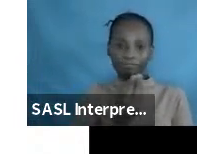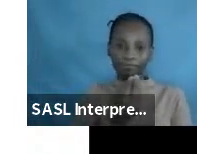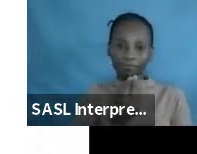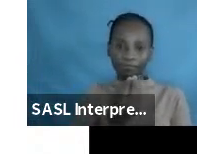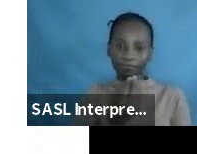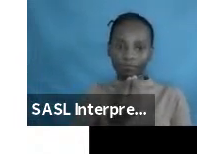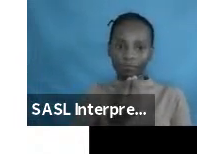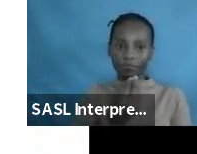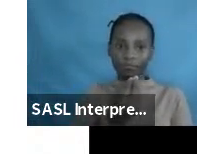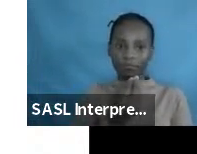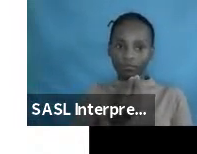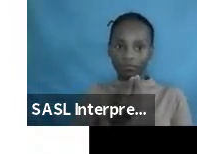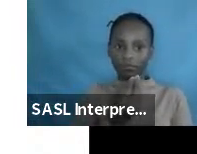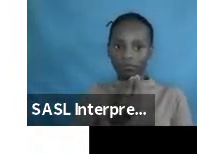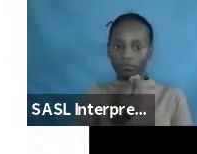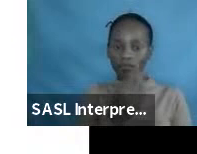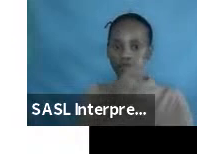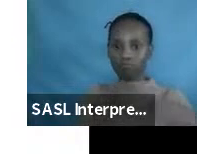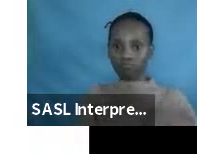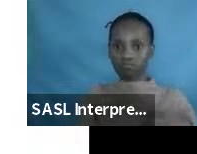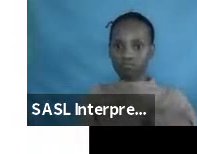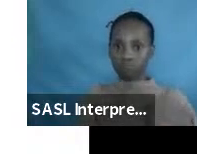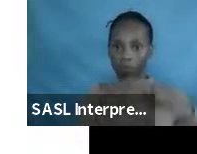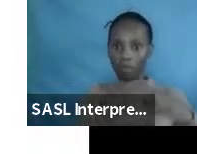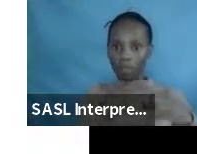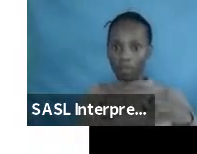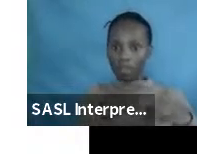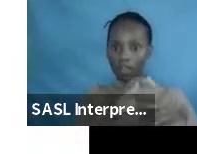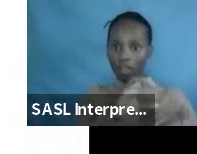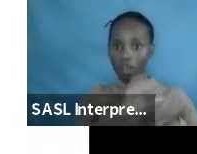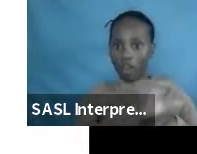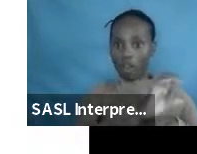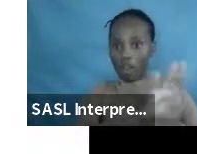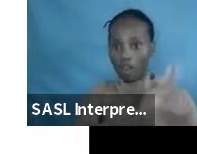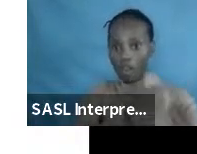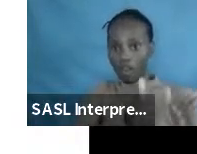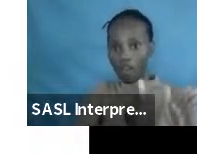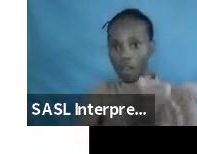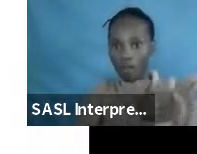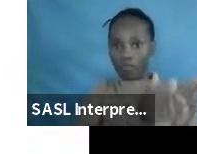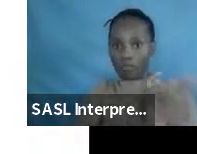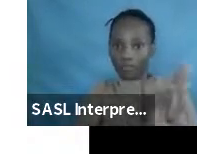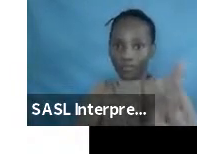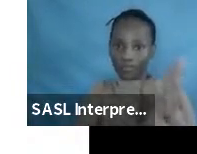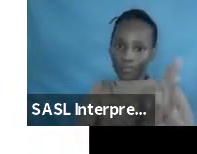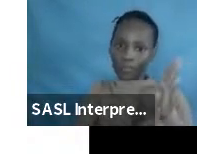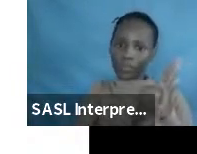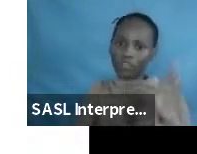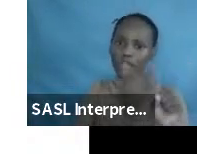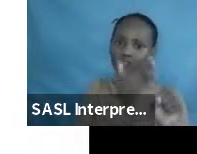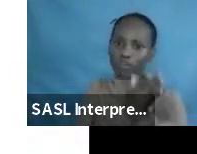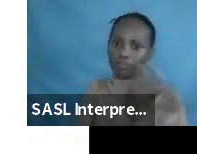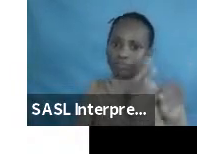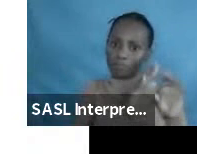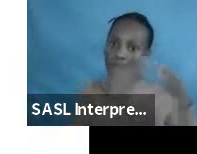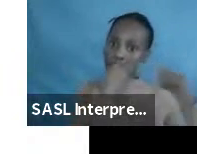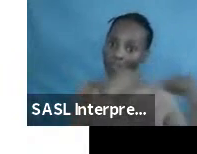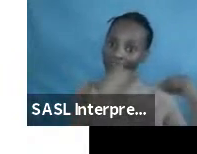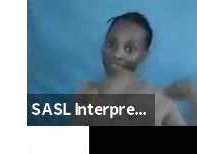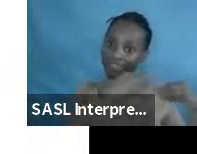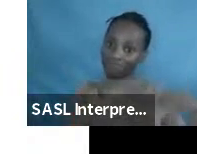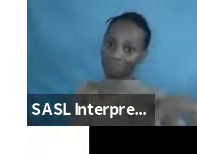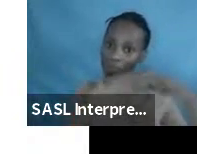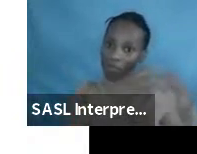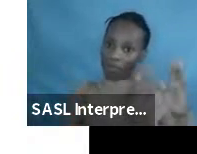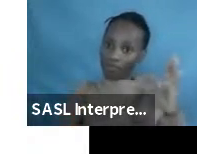upon them for being in possession of infringing goods in the course of their business. This may be because of